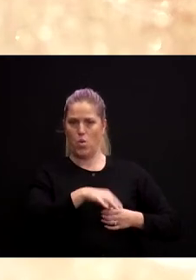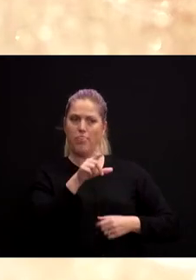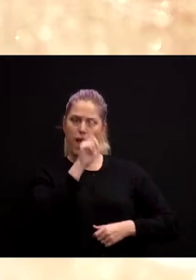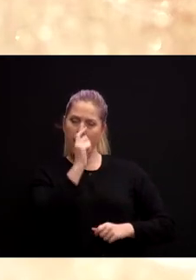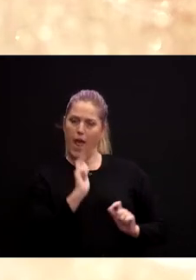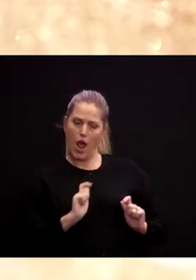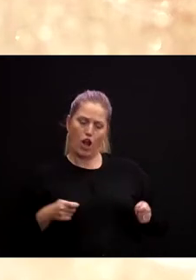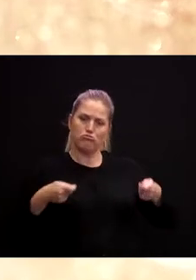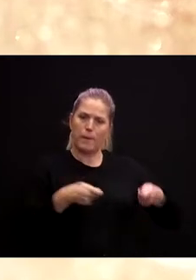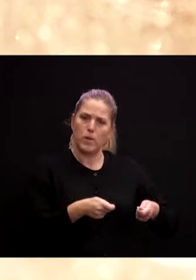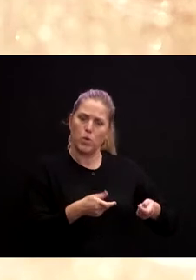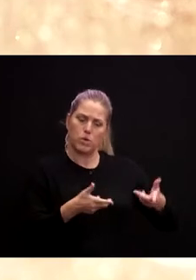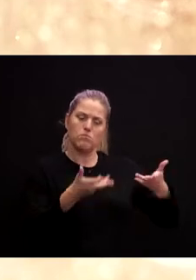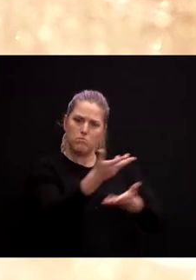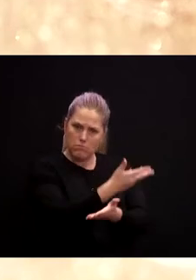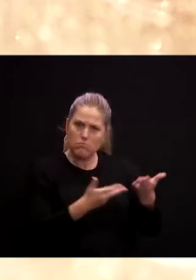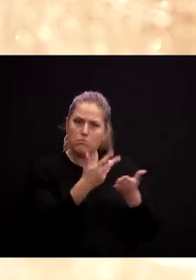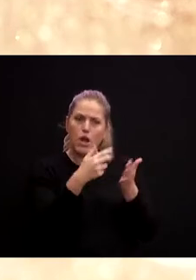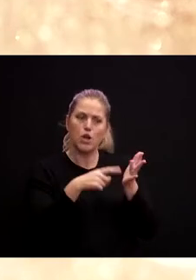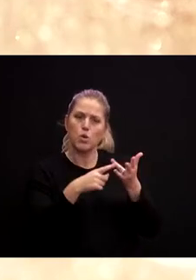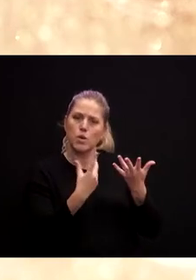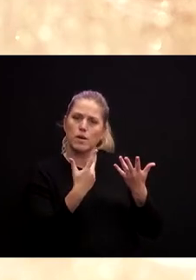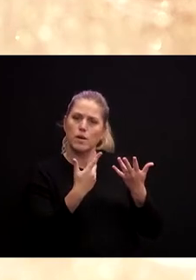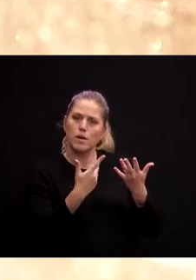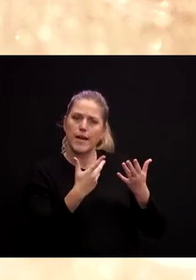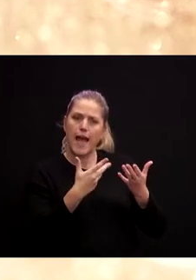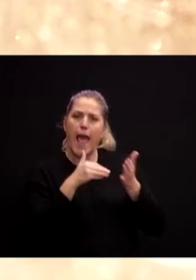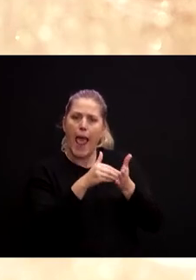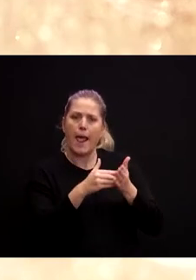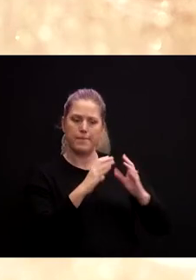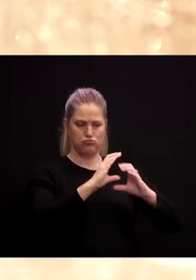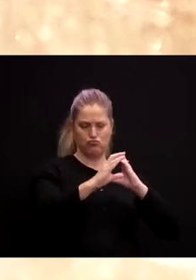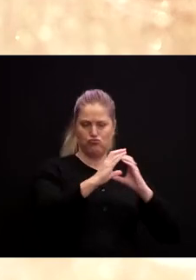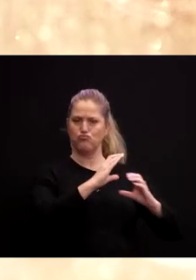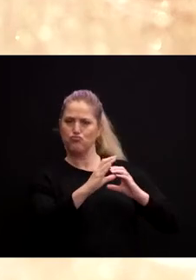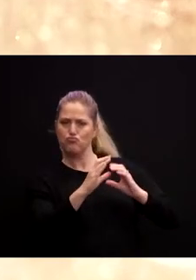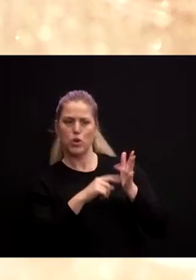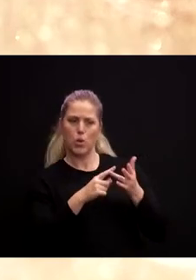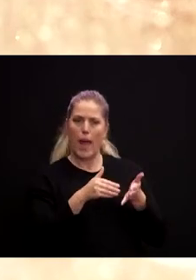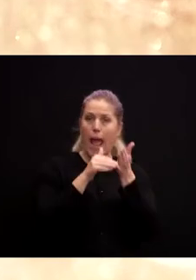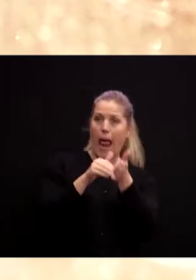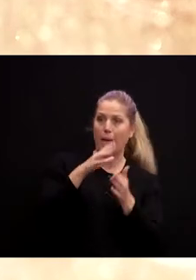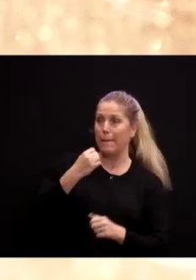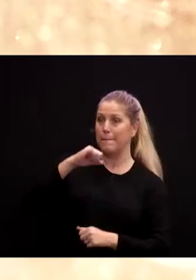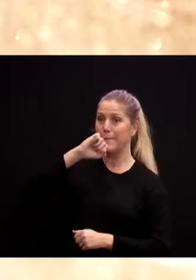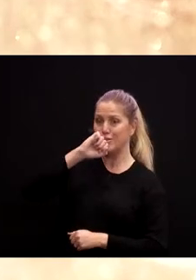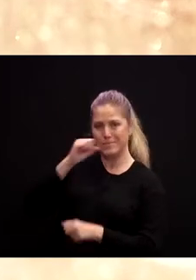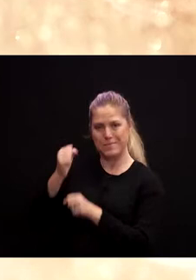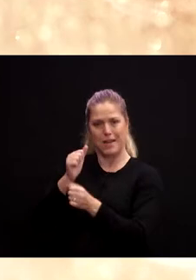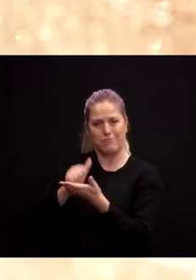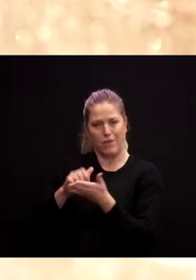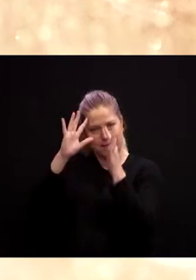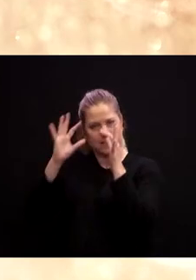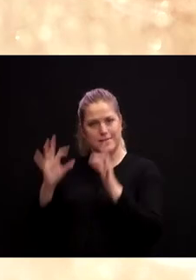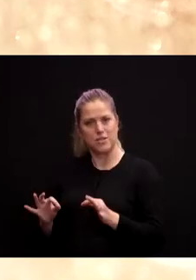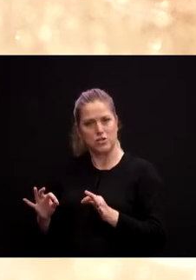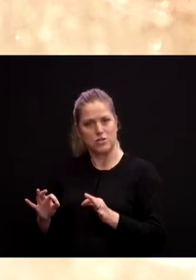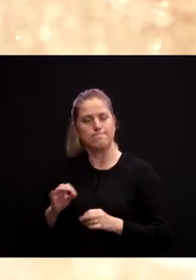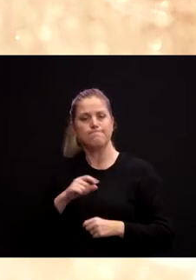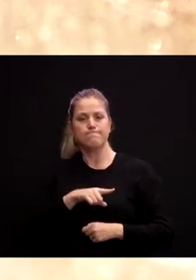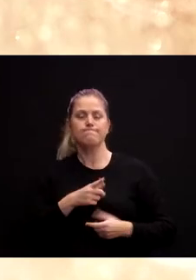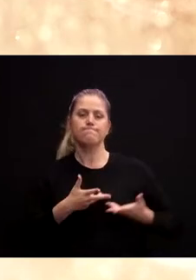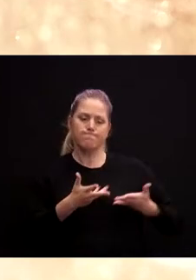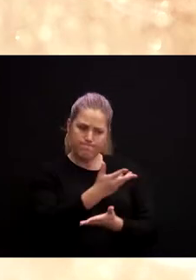that helpfully informs the deliberative vote of the bishops, even about matters relating to the Latin